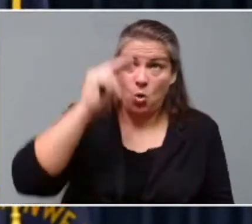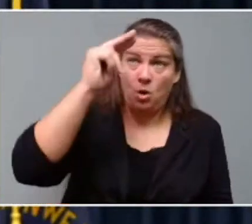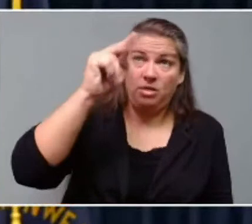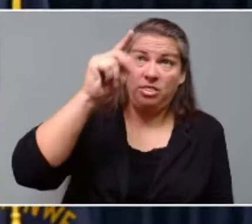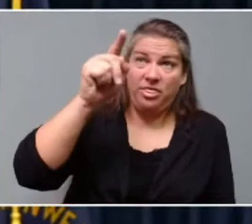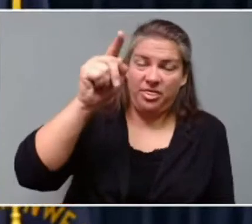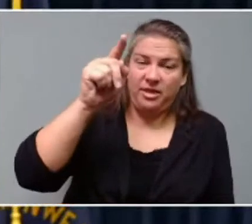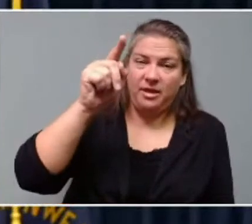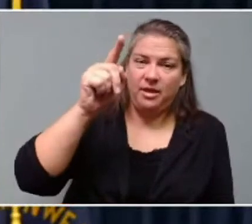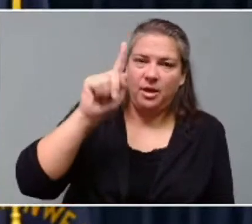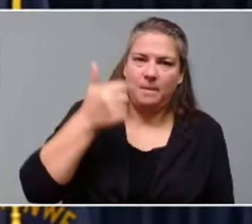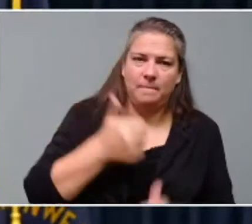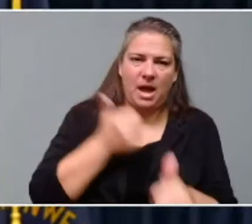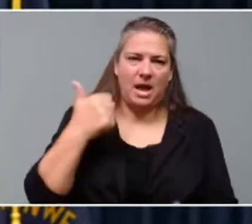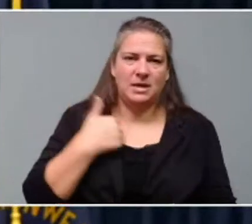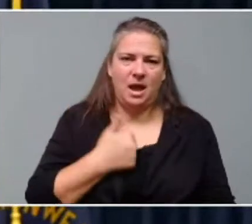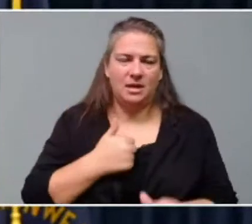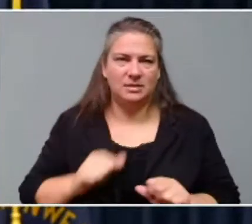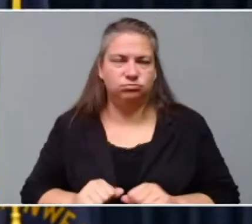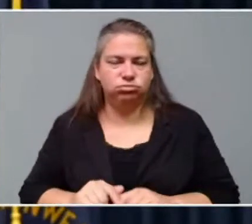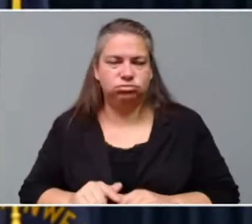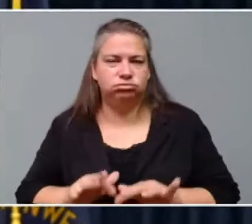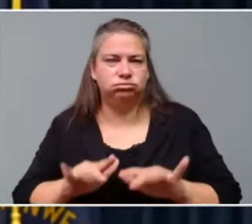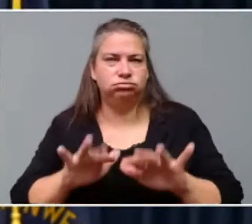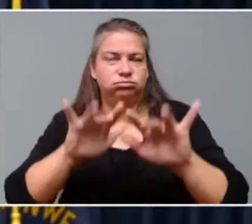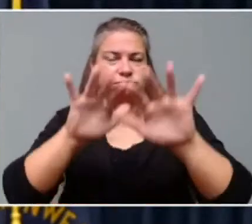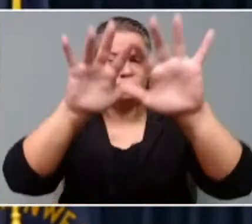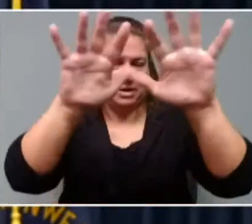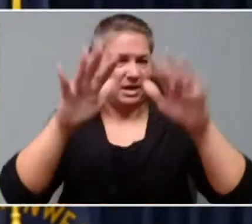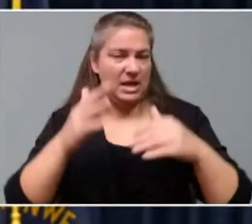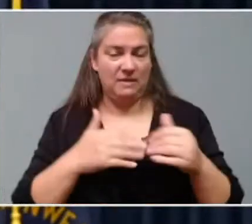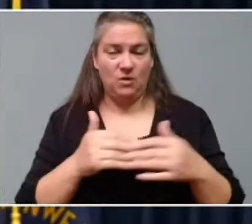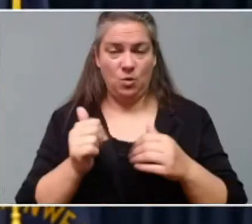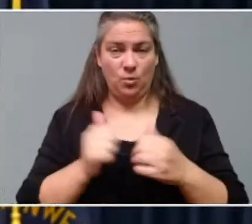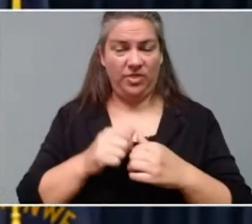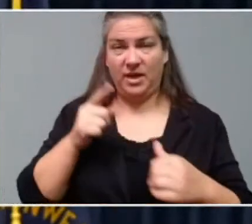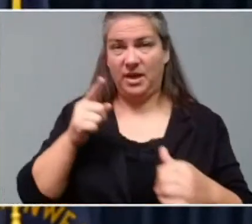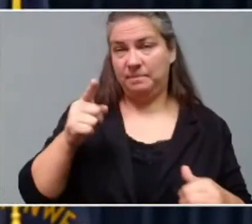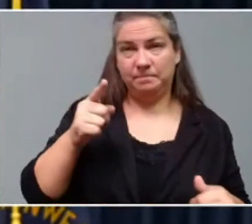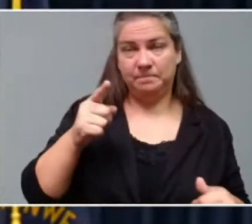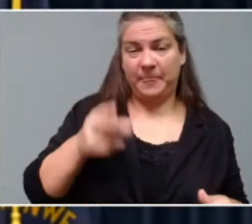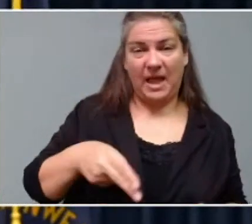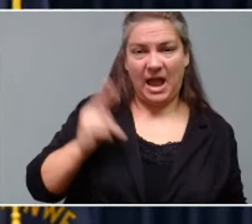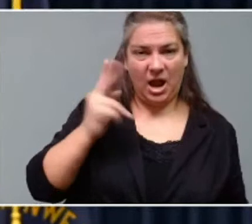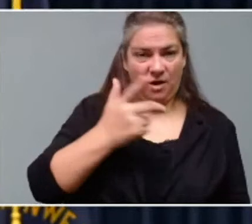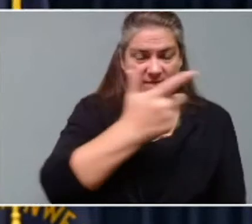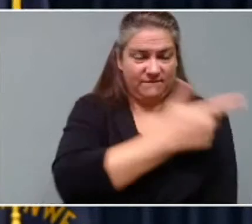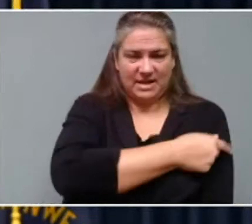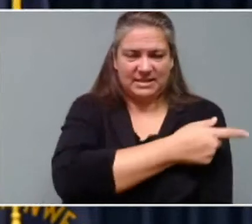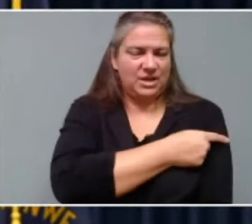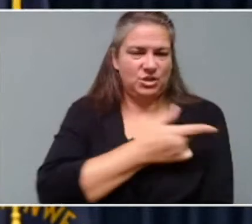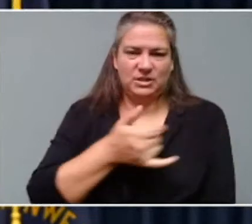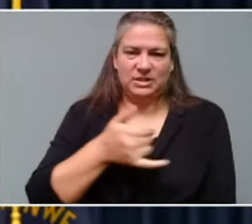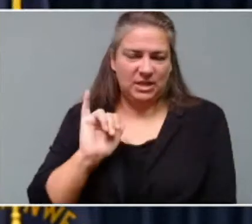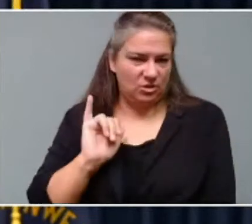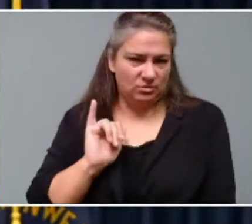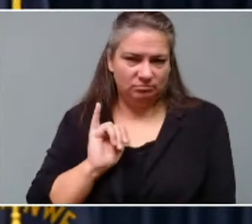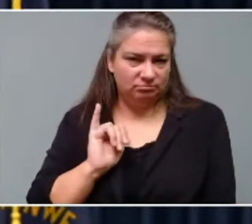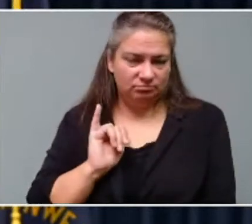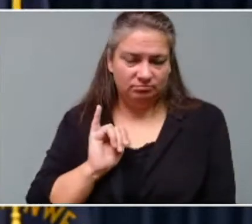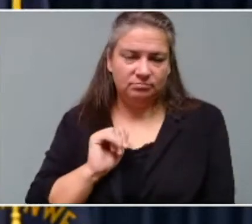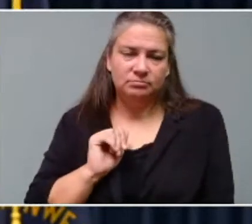or a month behind us that are going to go through what we're going through, even with the higher vaccination rates.